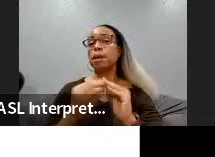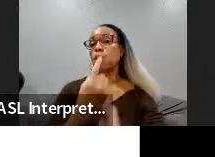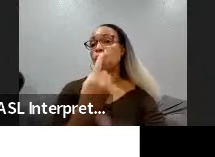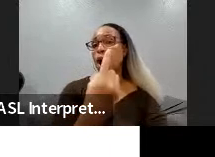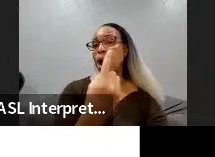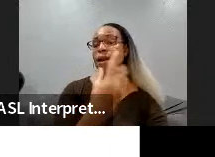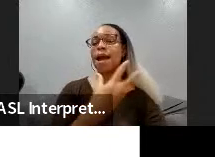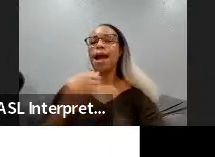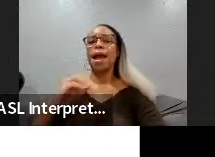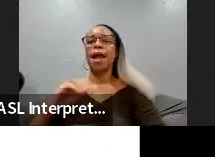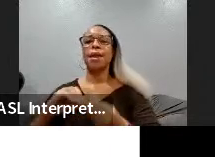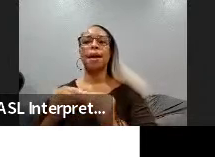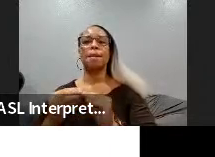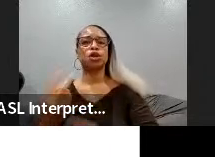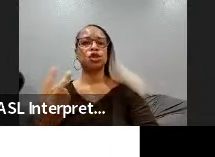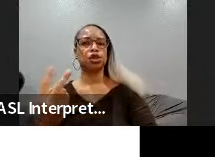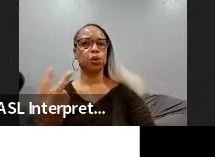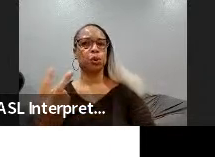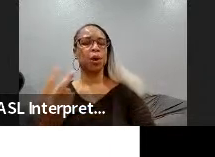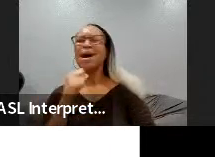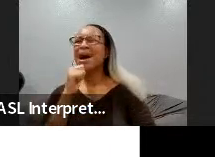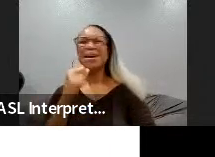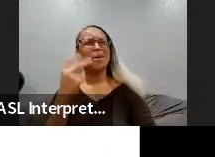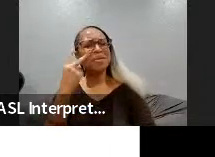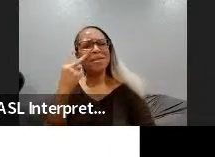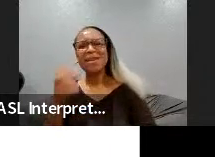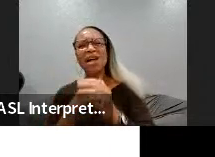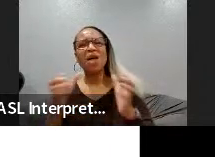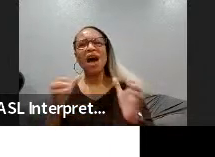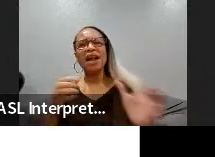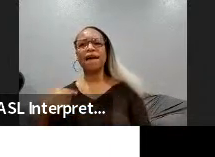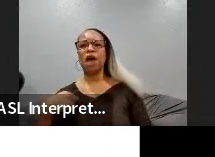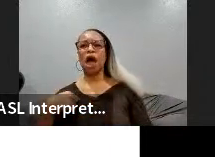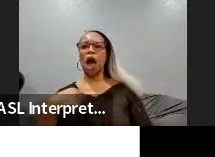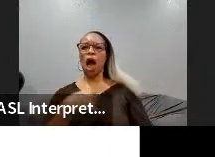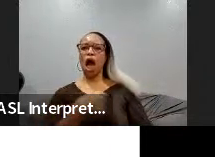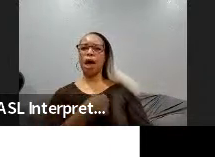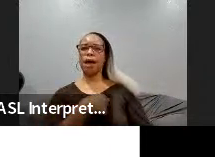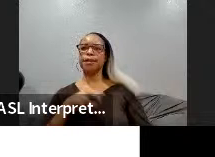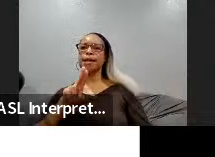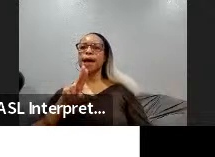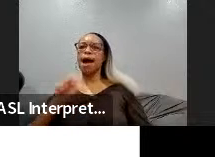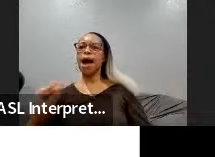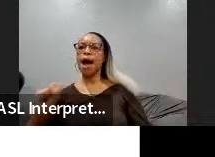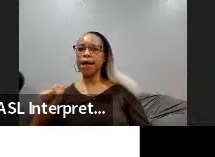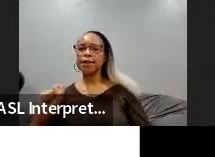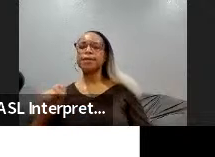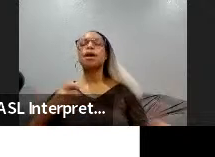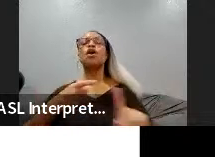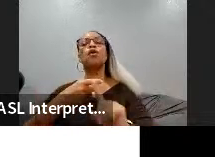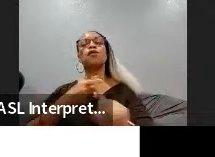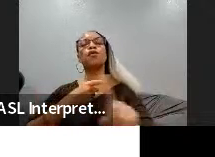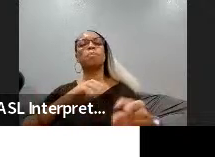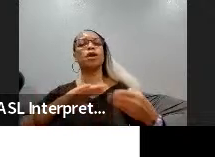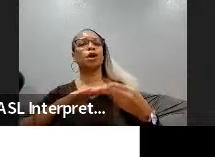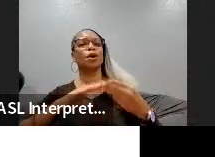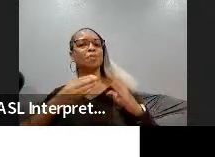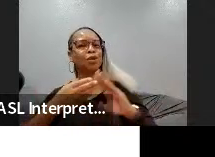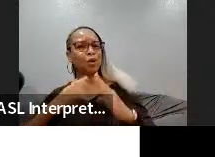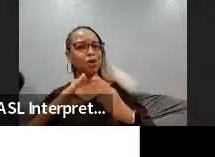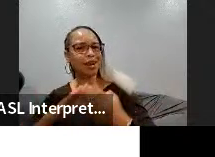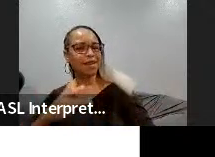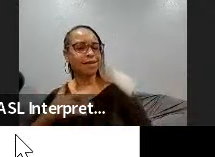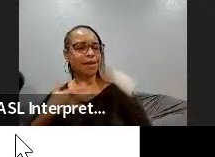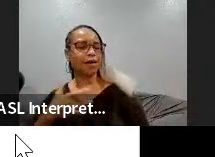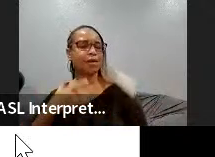I don't see a lot of us coming back from what the community feels are necessary as